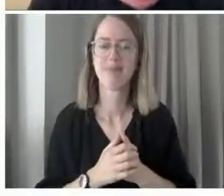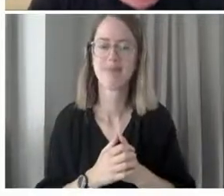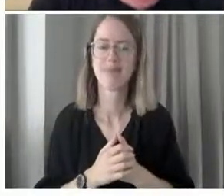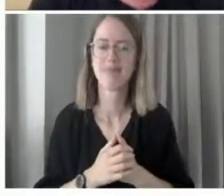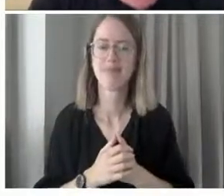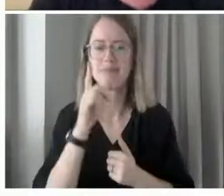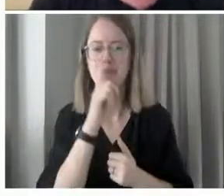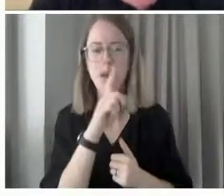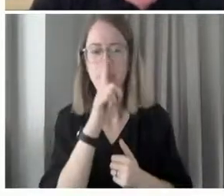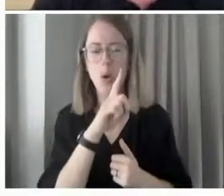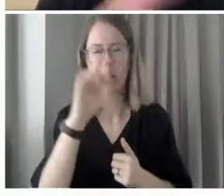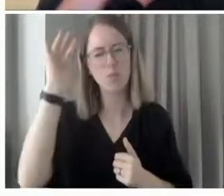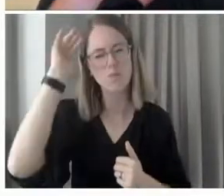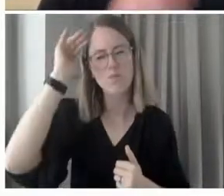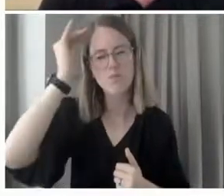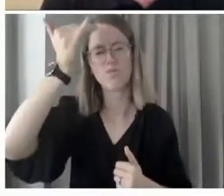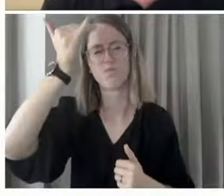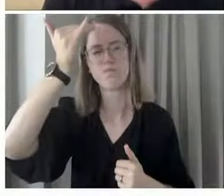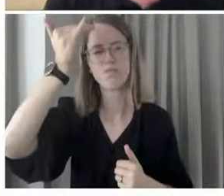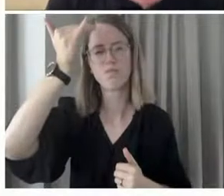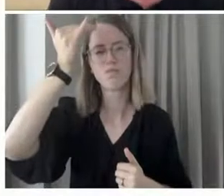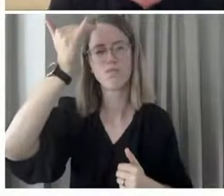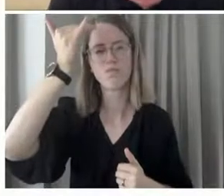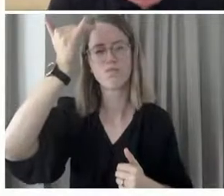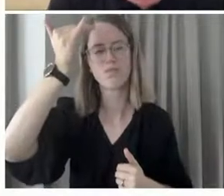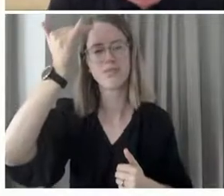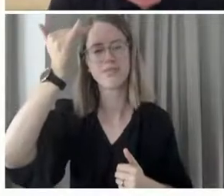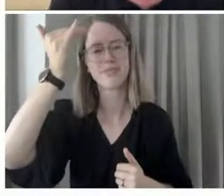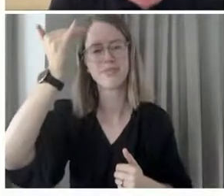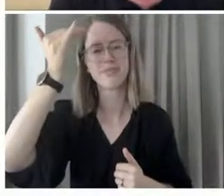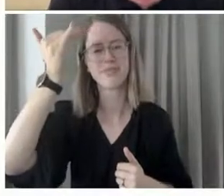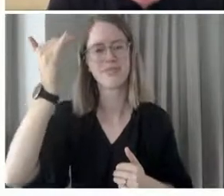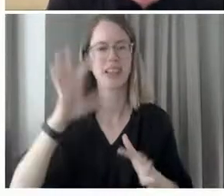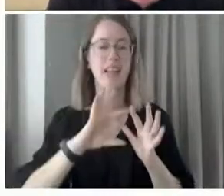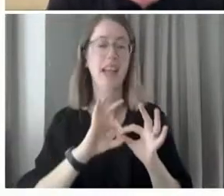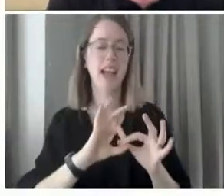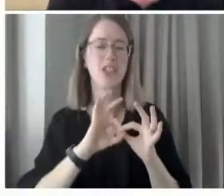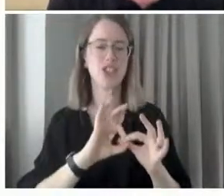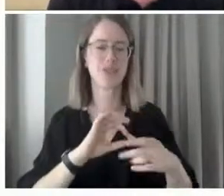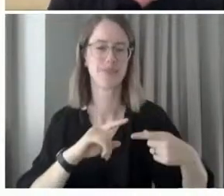very single-minded and are very, very engaged.